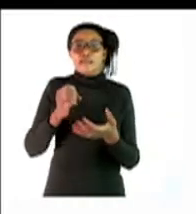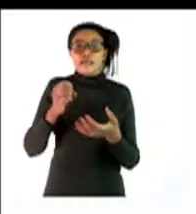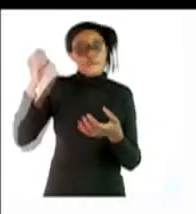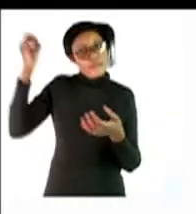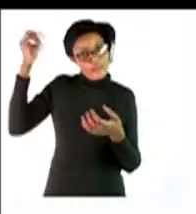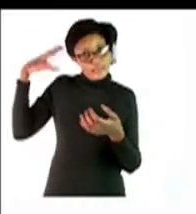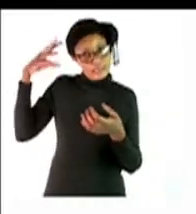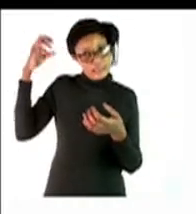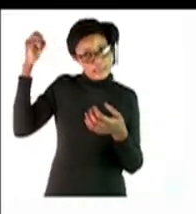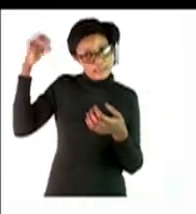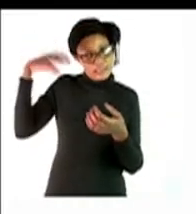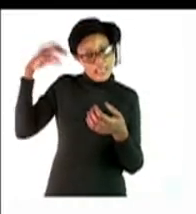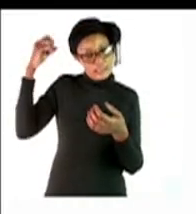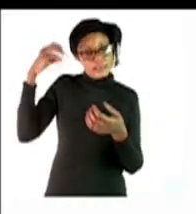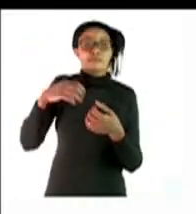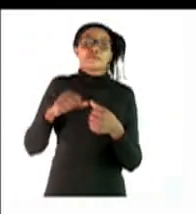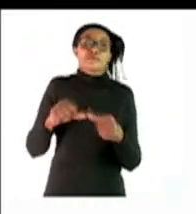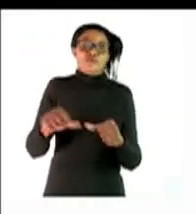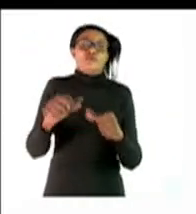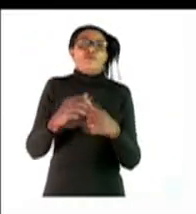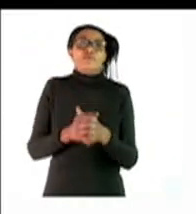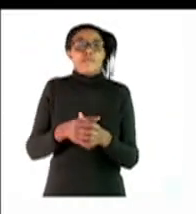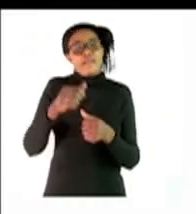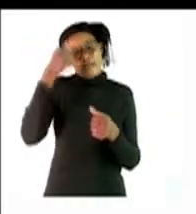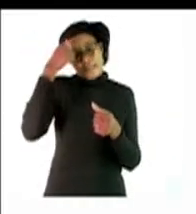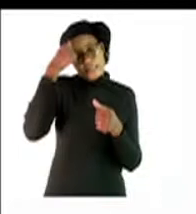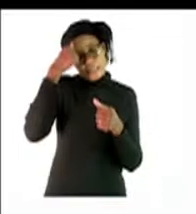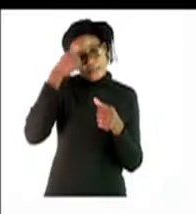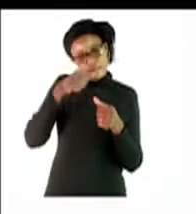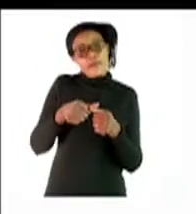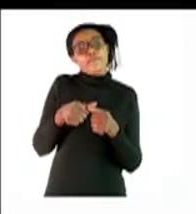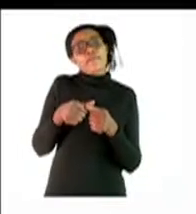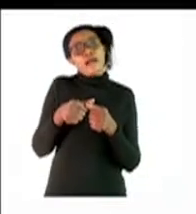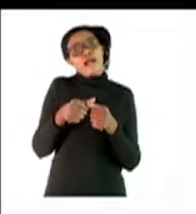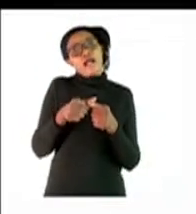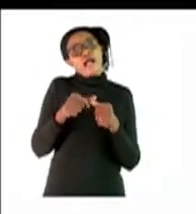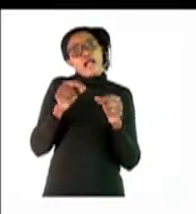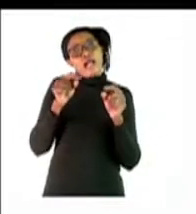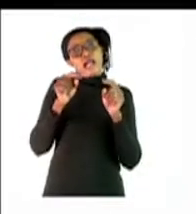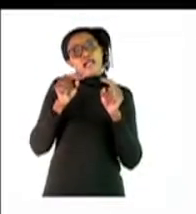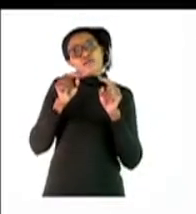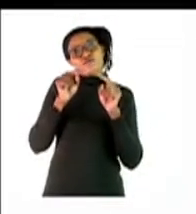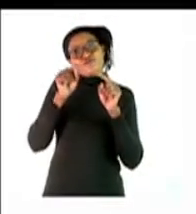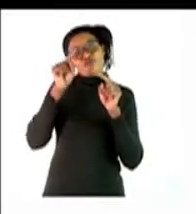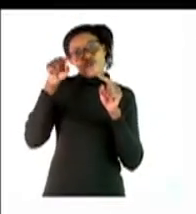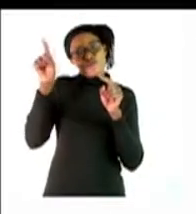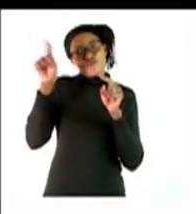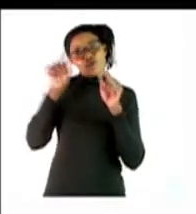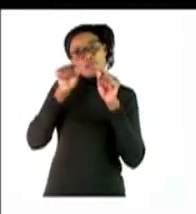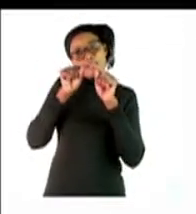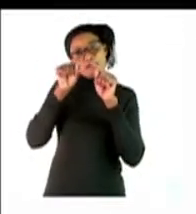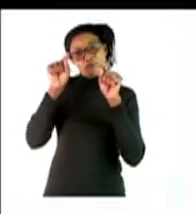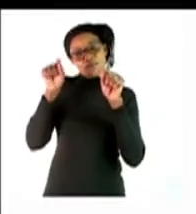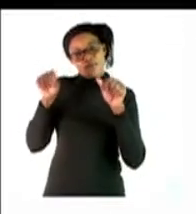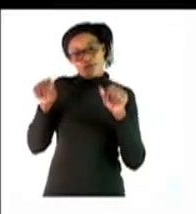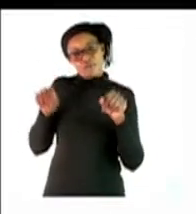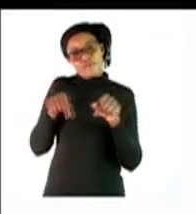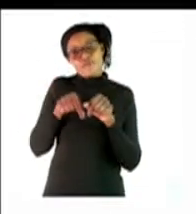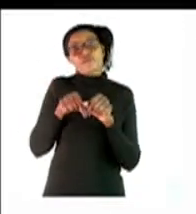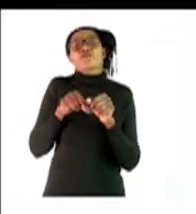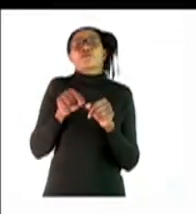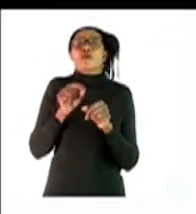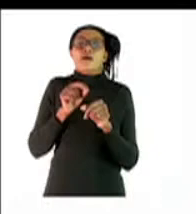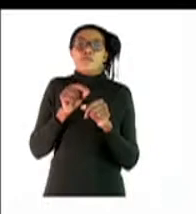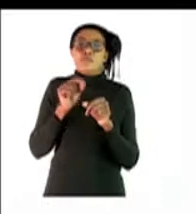suns. Remember to fill in the correct ordinal number in the open